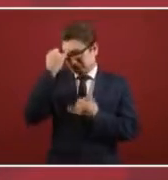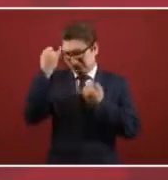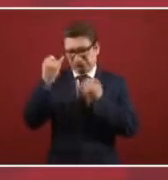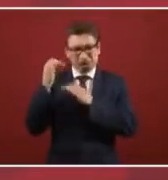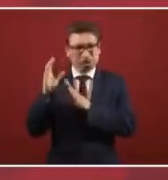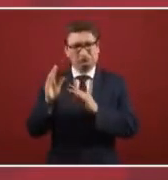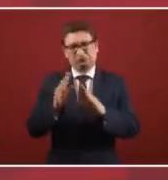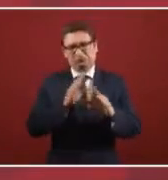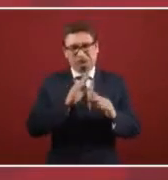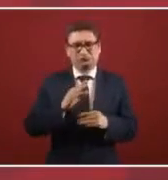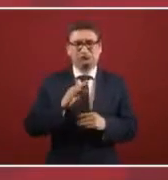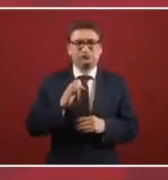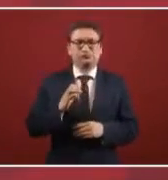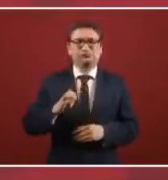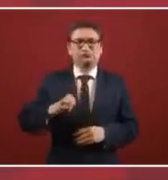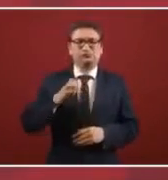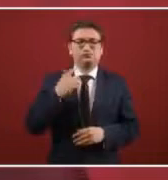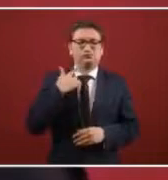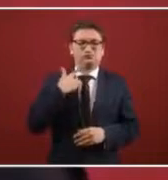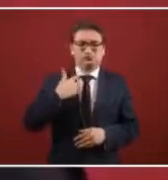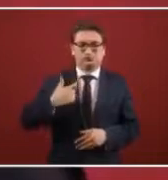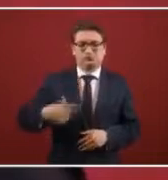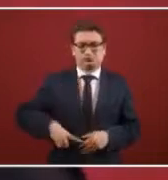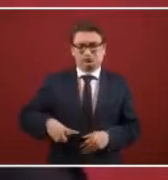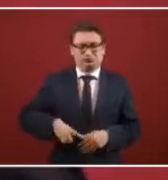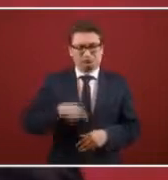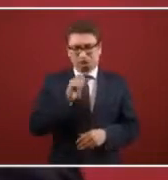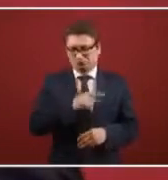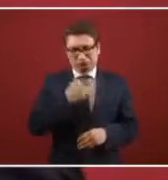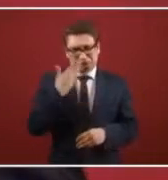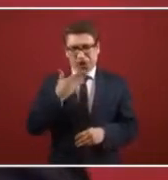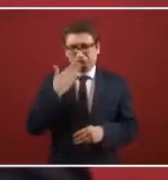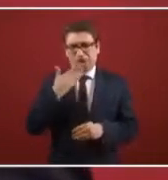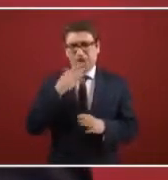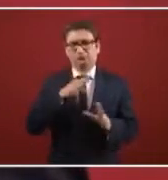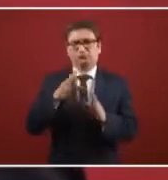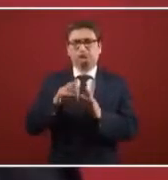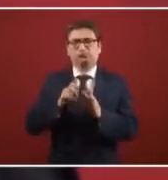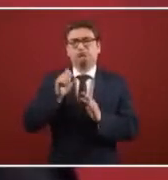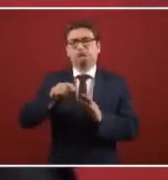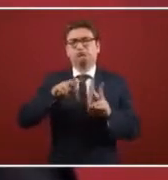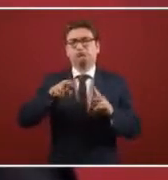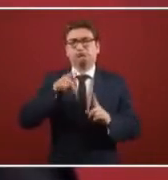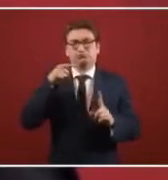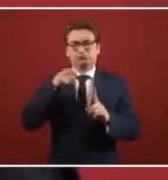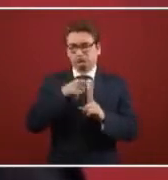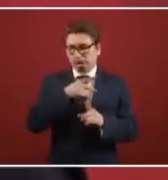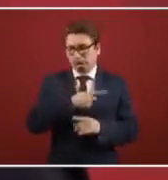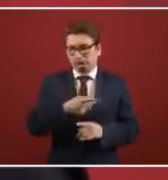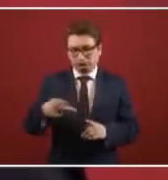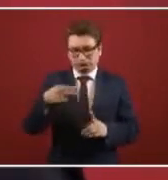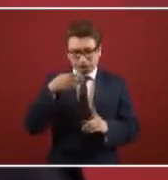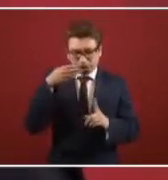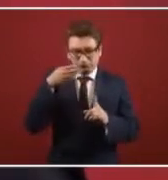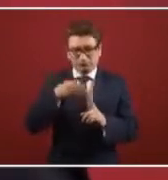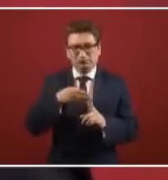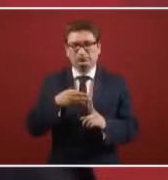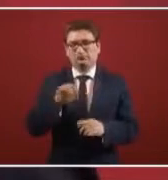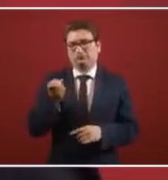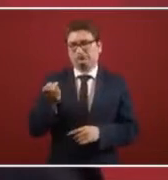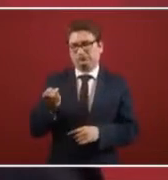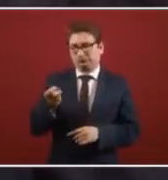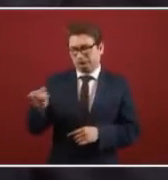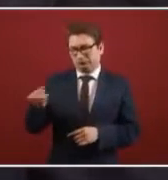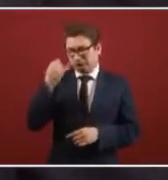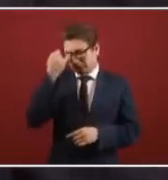of neoliberal, thought, neoliberal, en este caso, in this para case, atender la pobreza, to attend to the pues poverty, no tiene it had